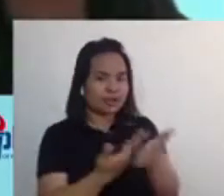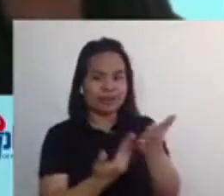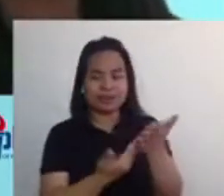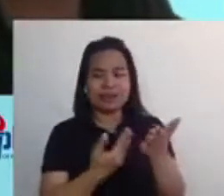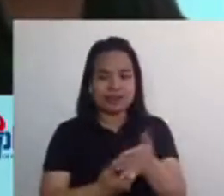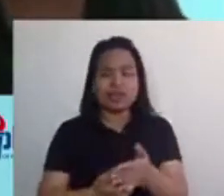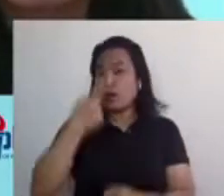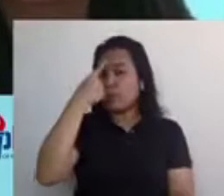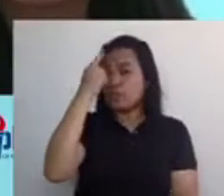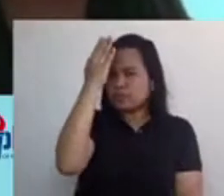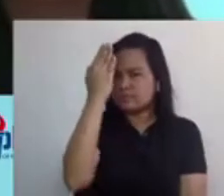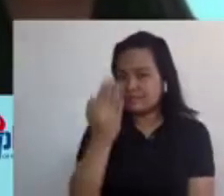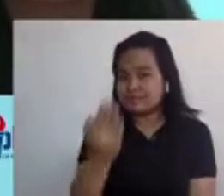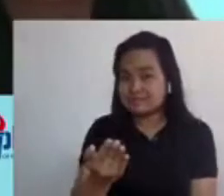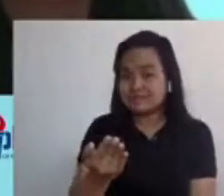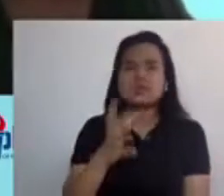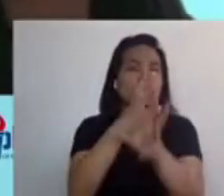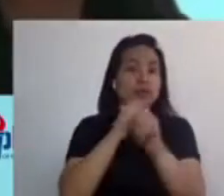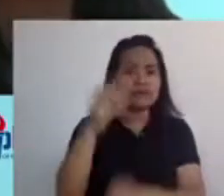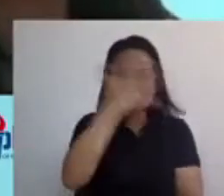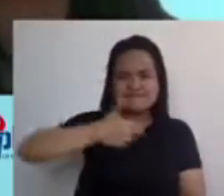for you to get an outstanding